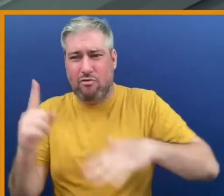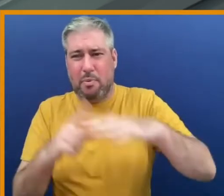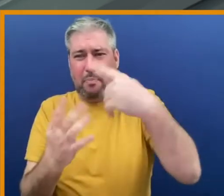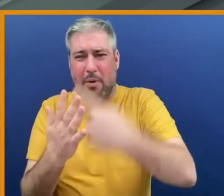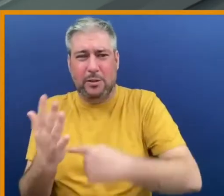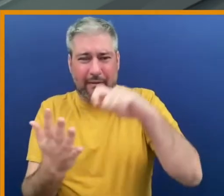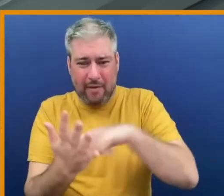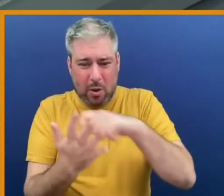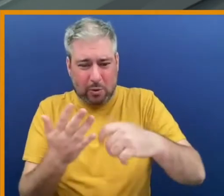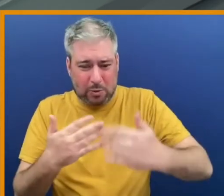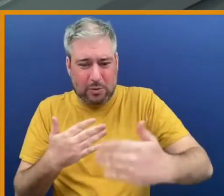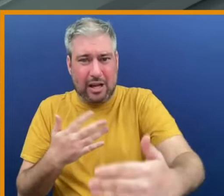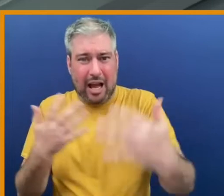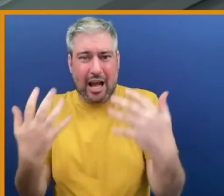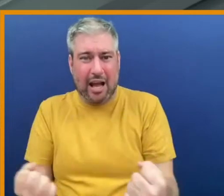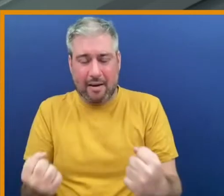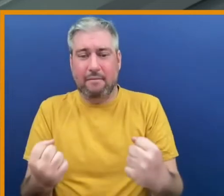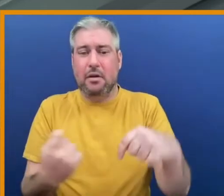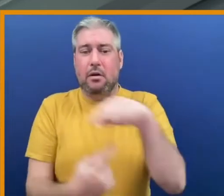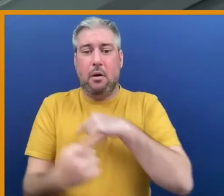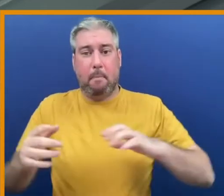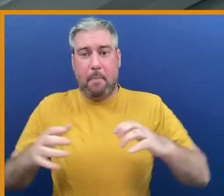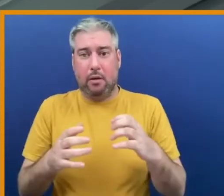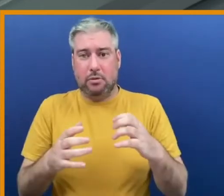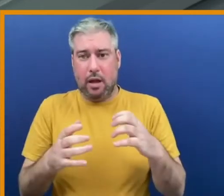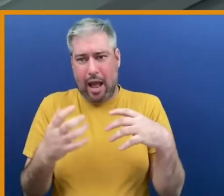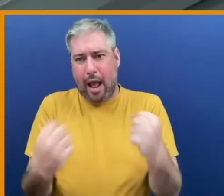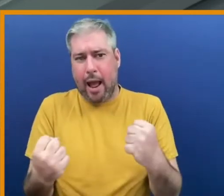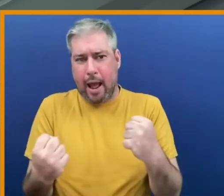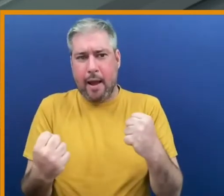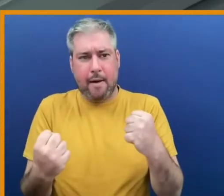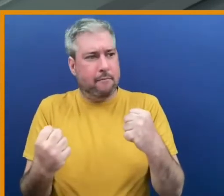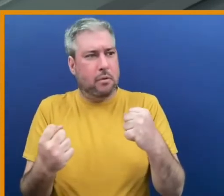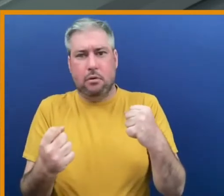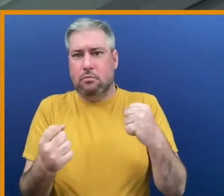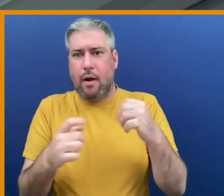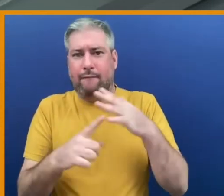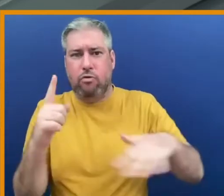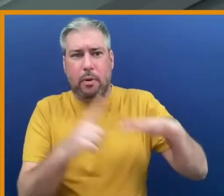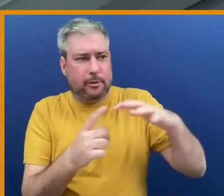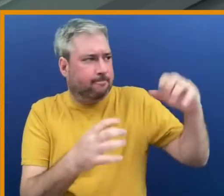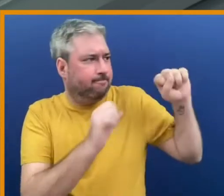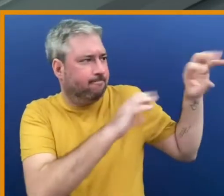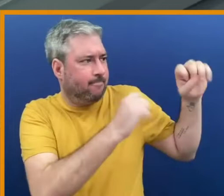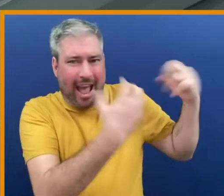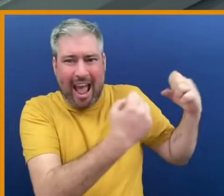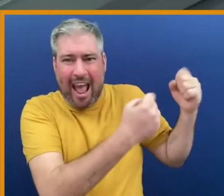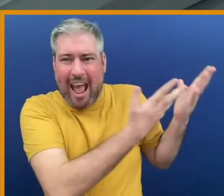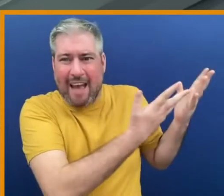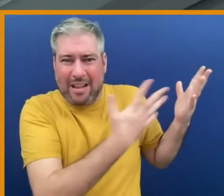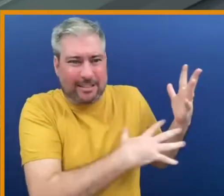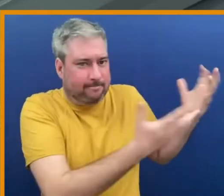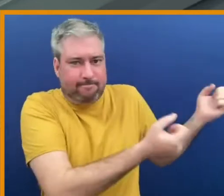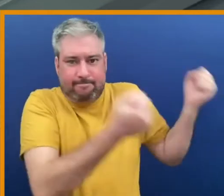cupboard. I just want to take this opportunity to make the general point that we must put these goodies on